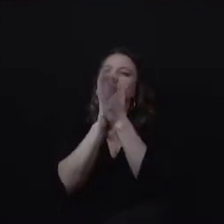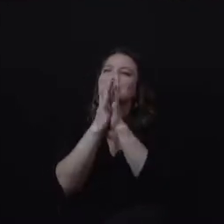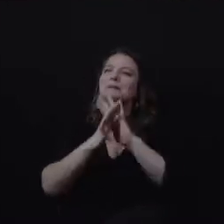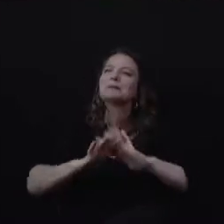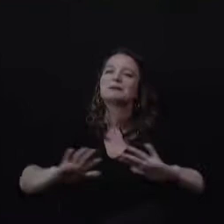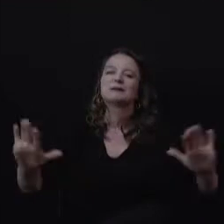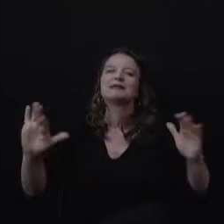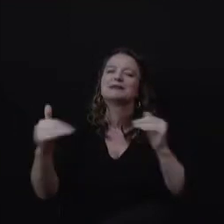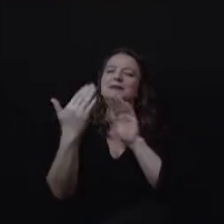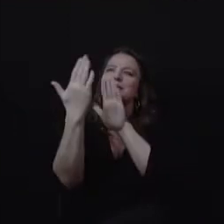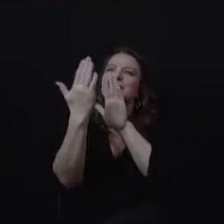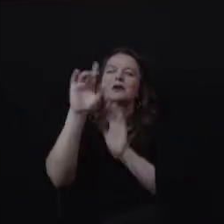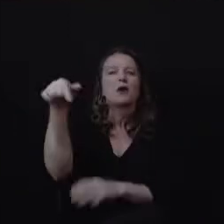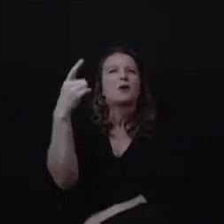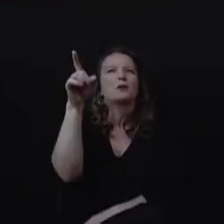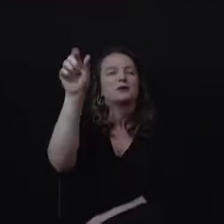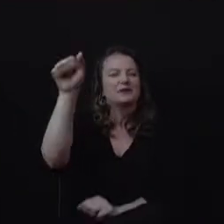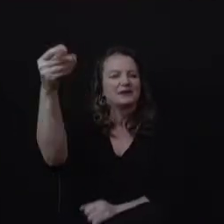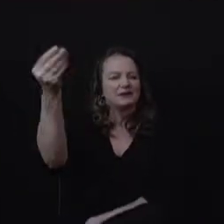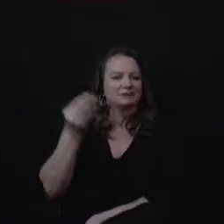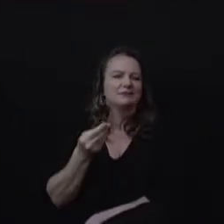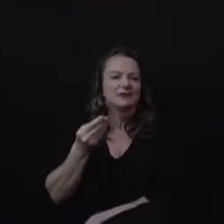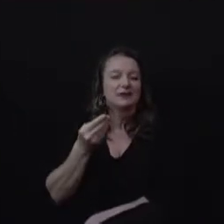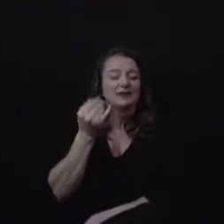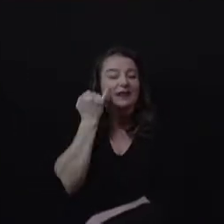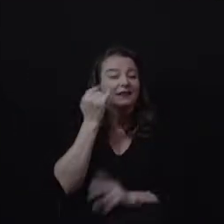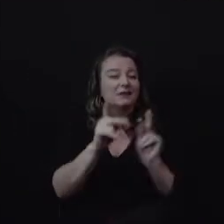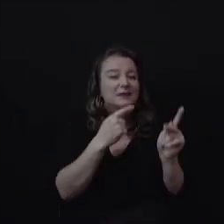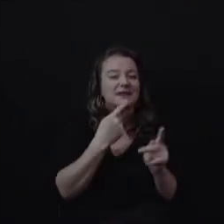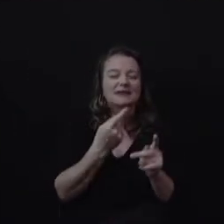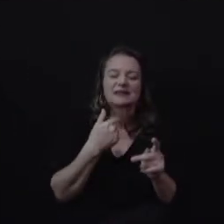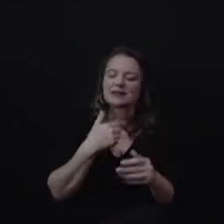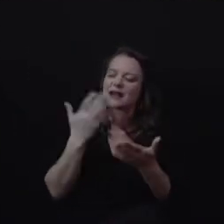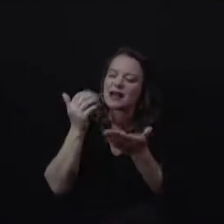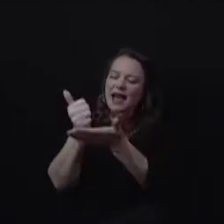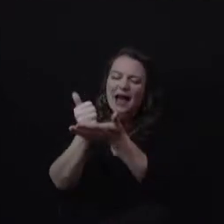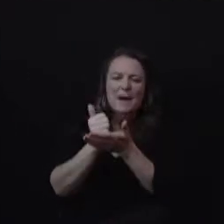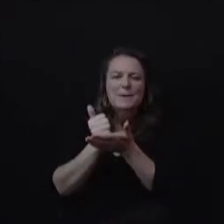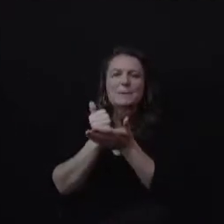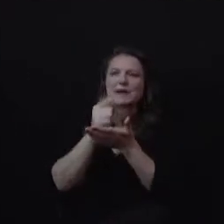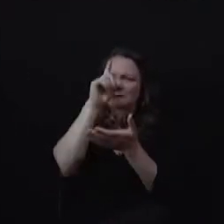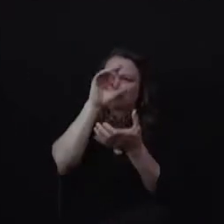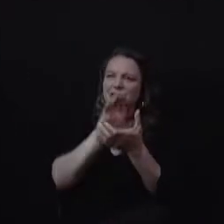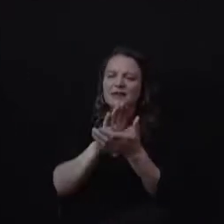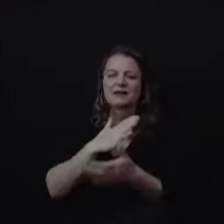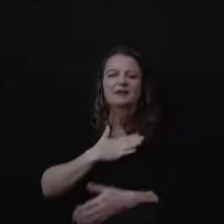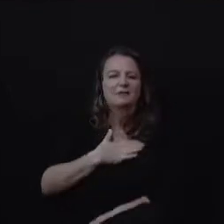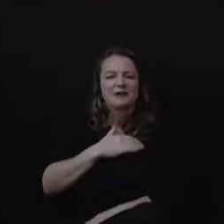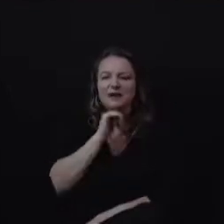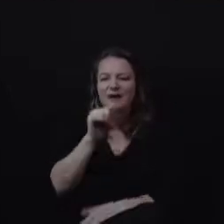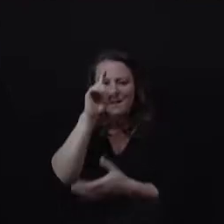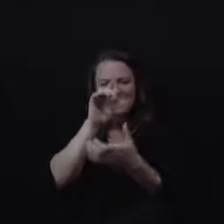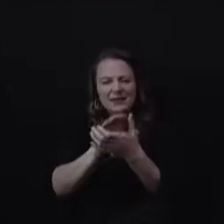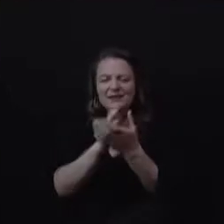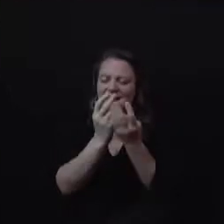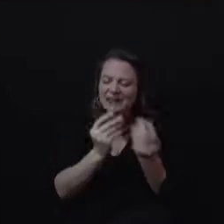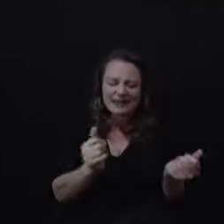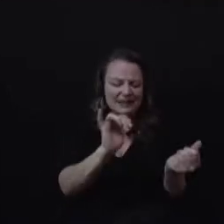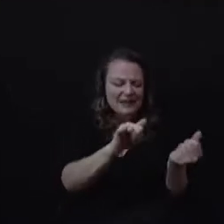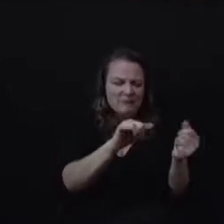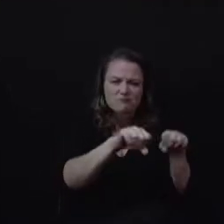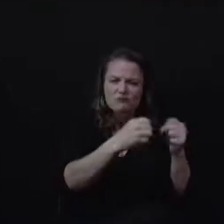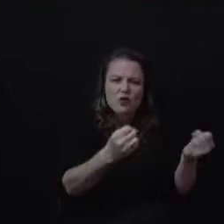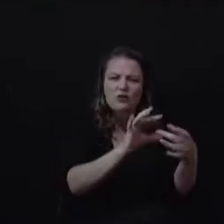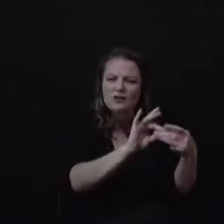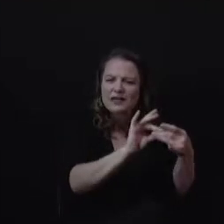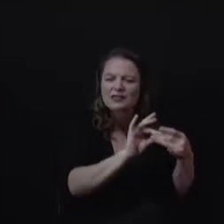bring. For those who say, I believe, help my unbelief, that there can be healing in this broken relationship that they are